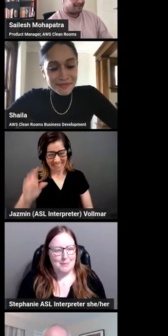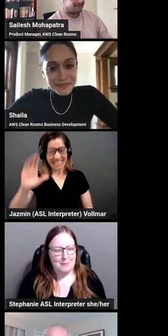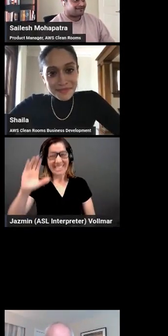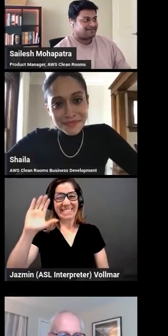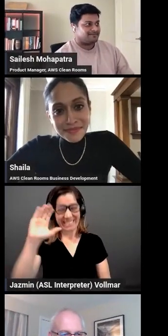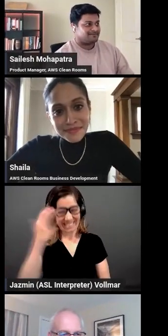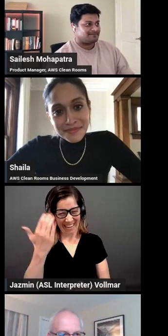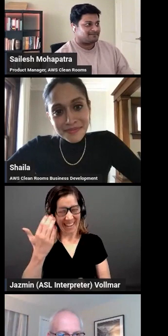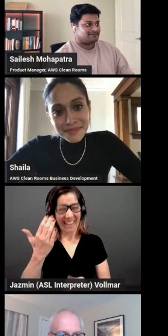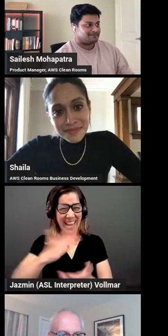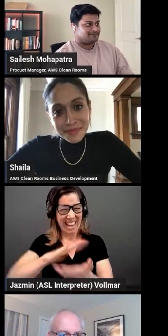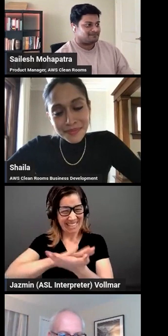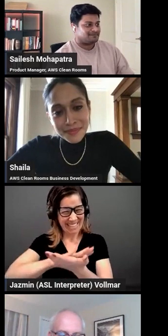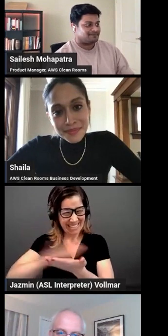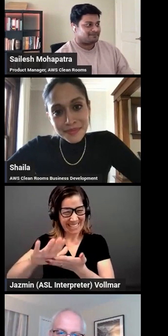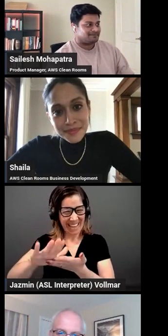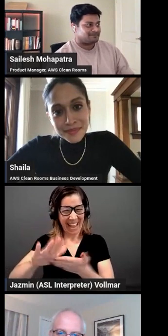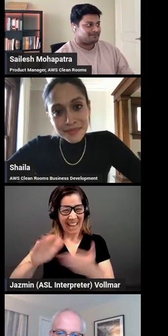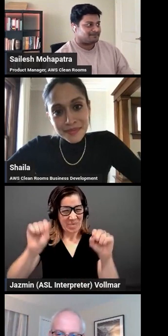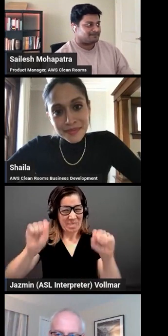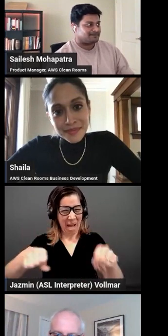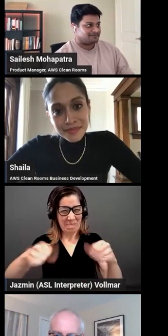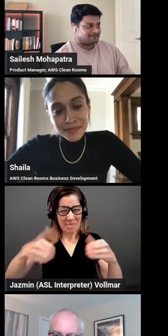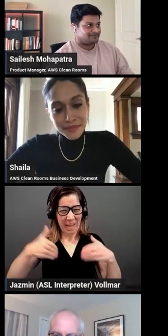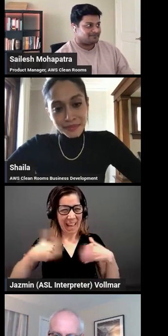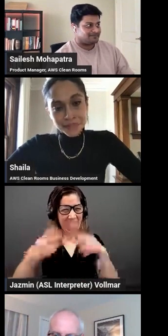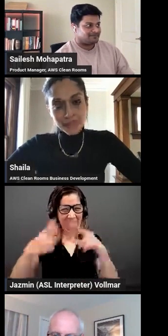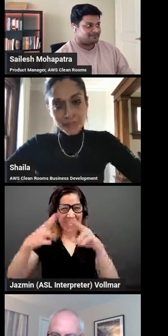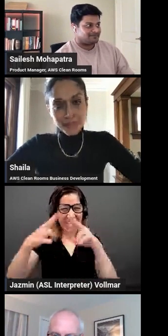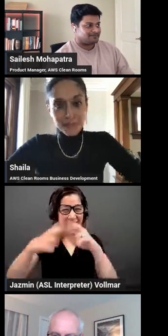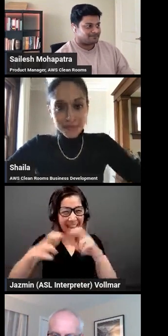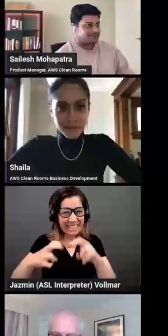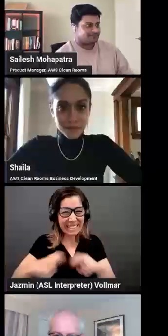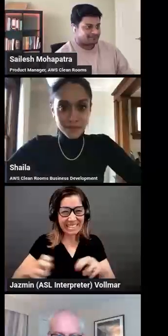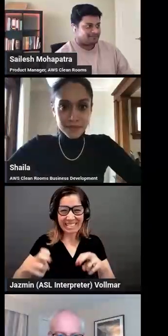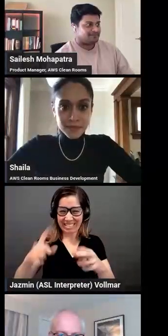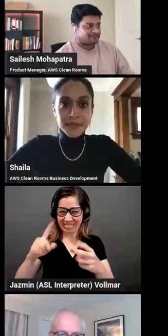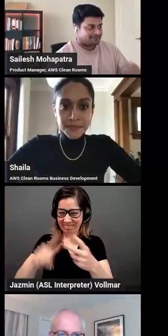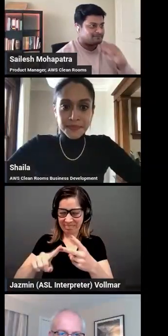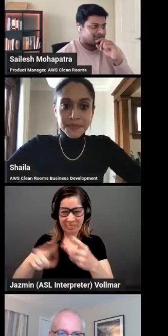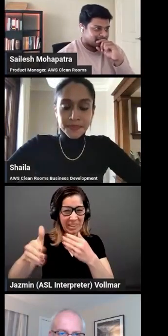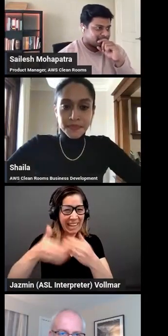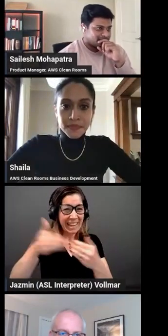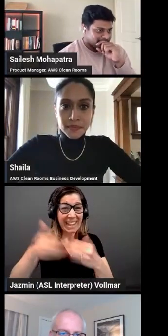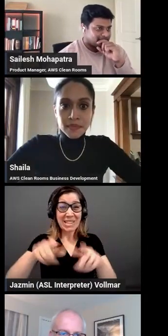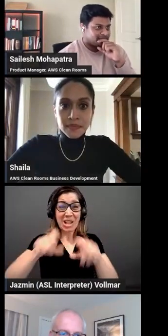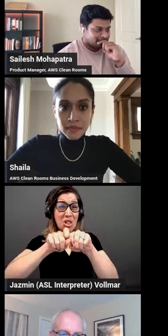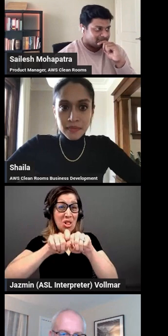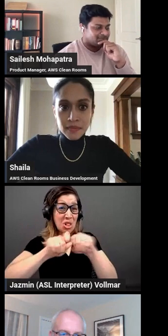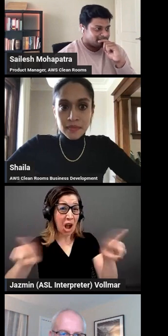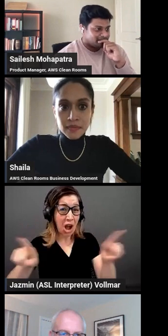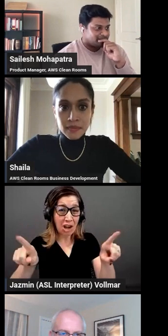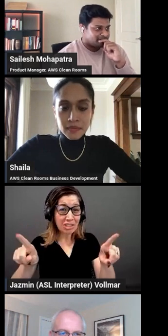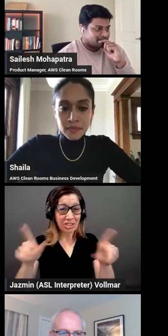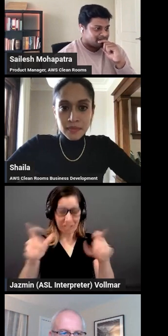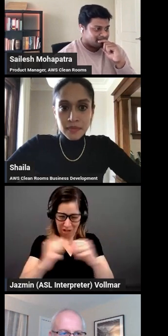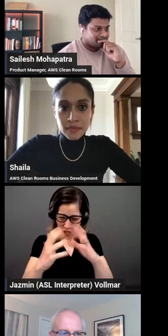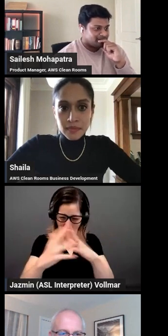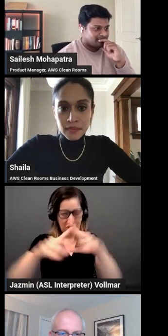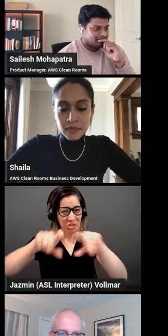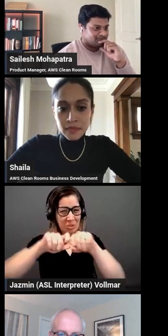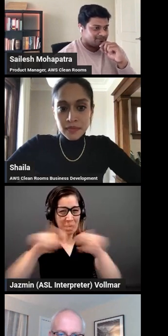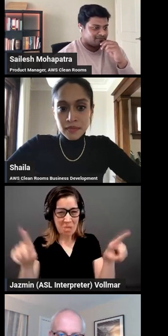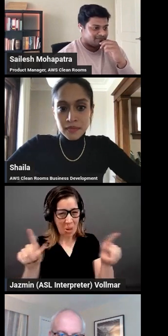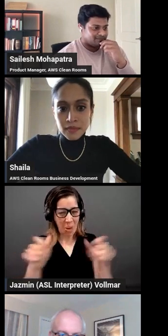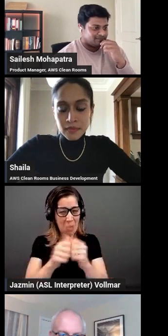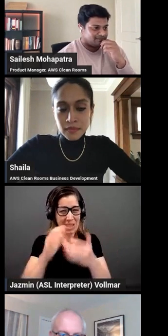to have some analysis. It's pretty easy to launch and deploy and get started with clean rooms. Again, like I mentioned, Steve and I might play